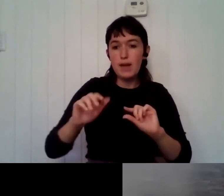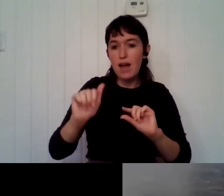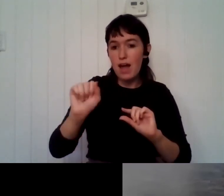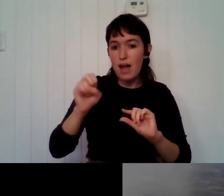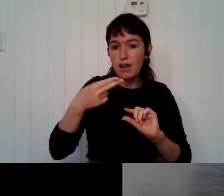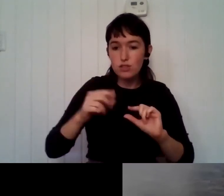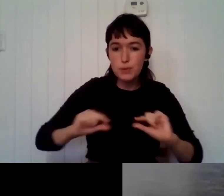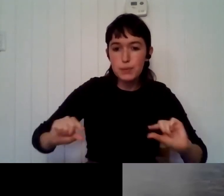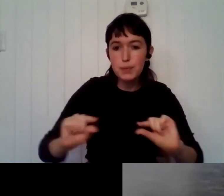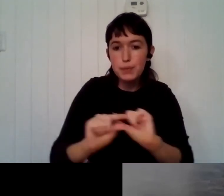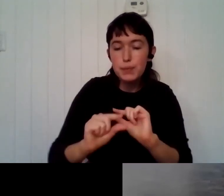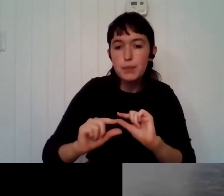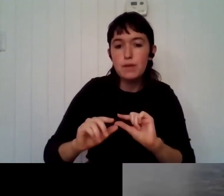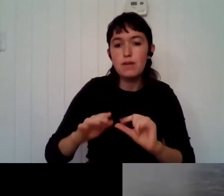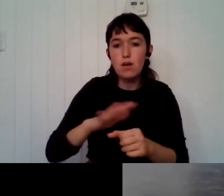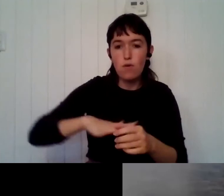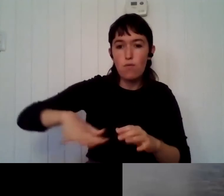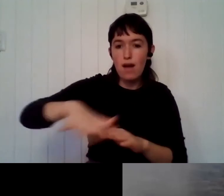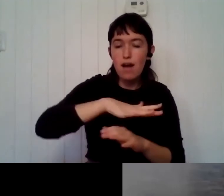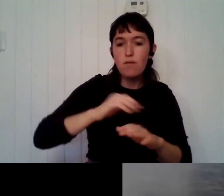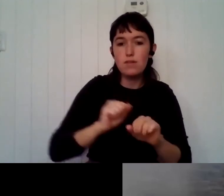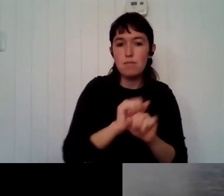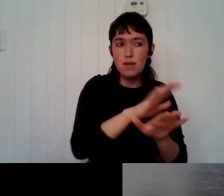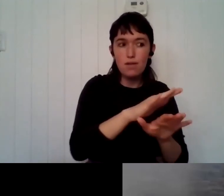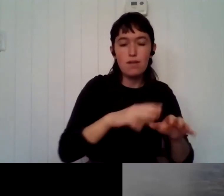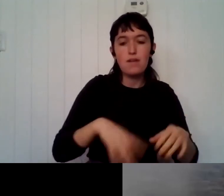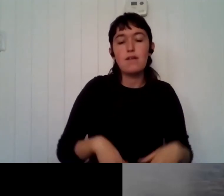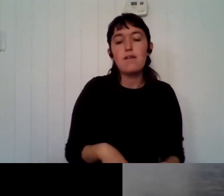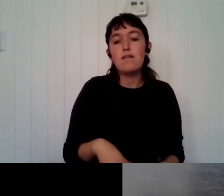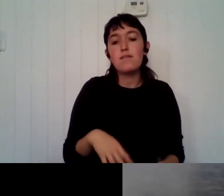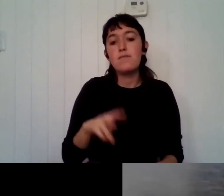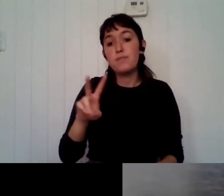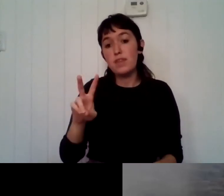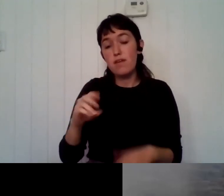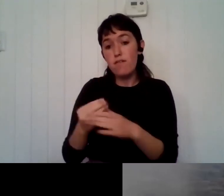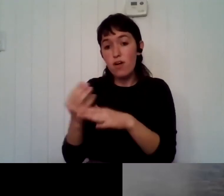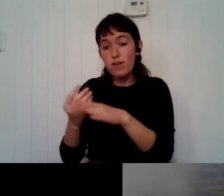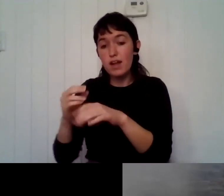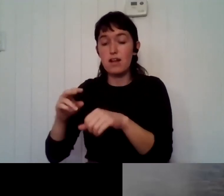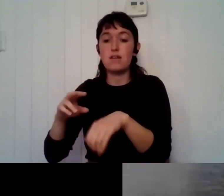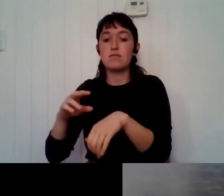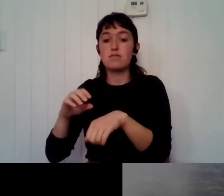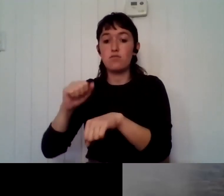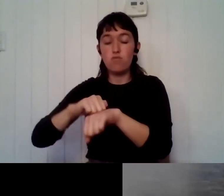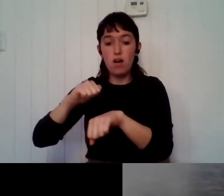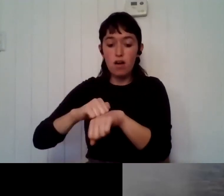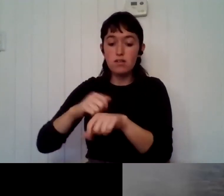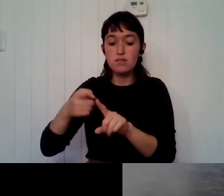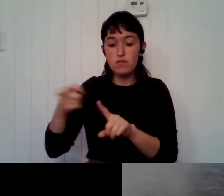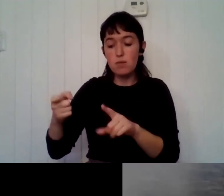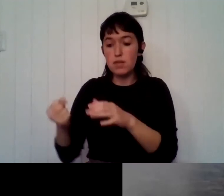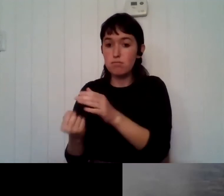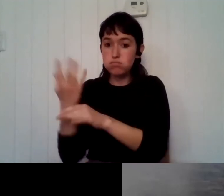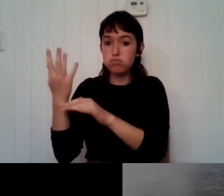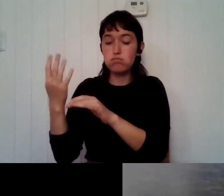volcanic products, rocks that have been the product of volcanic eruptions. Or they